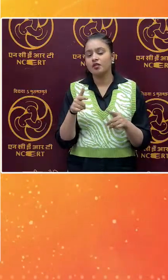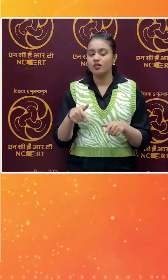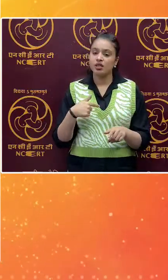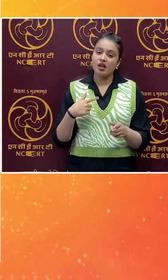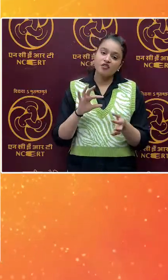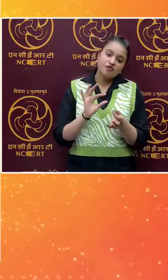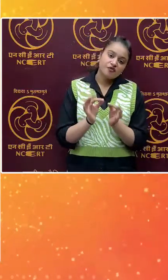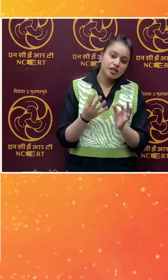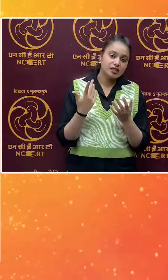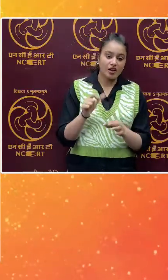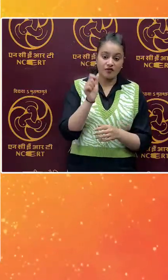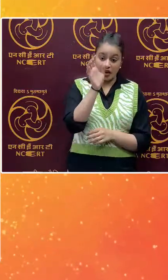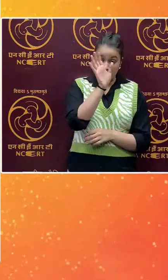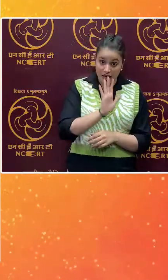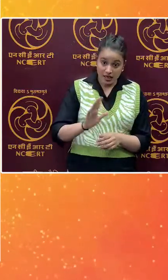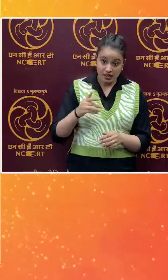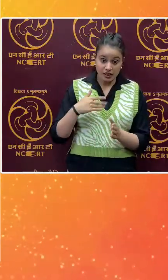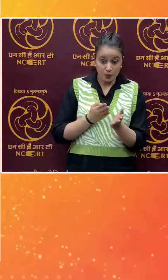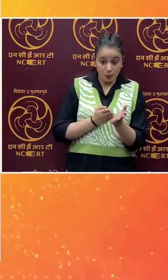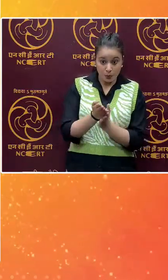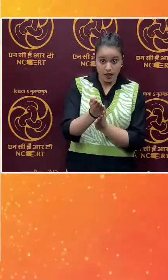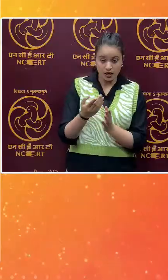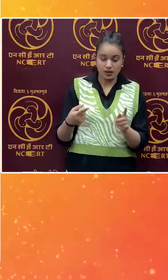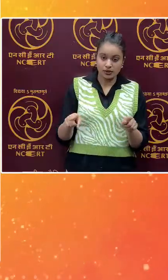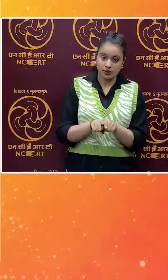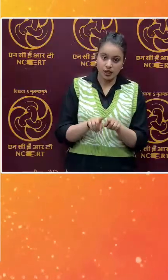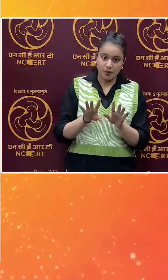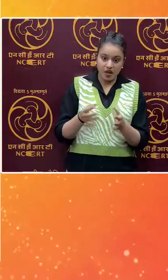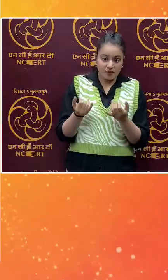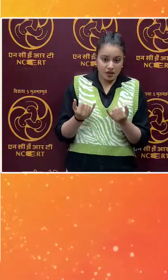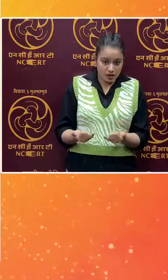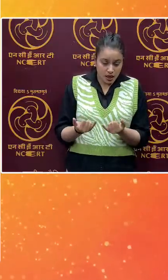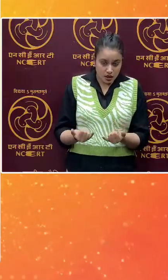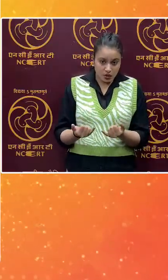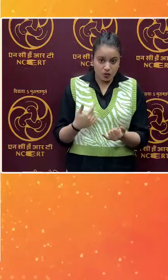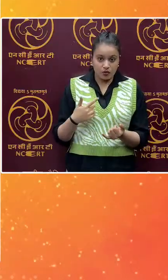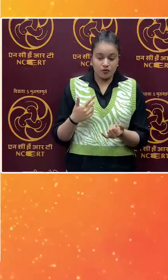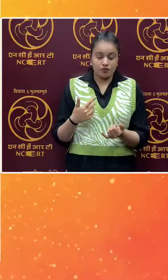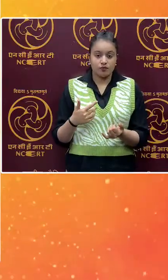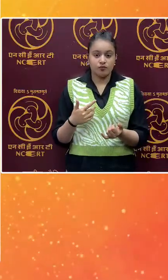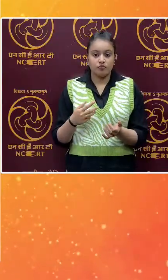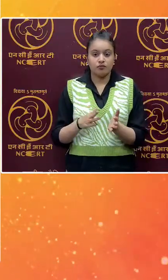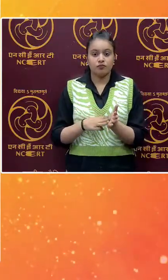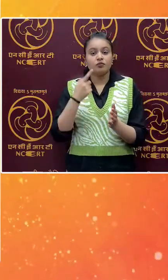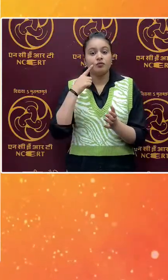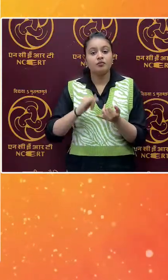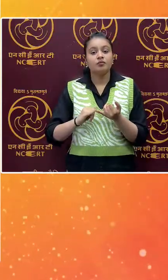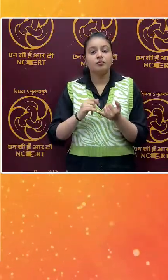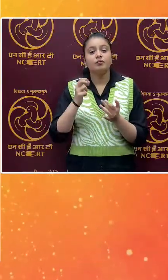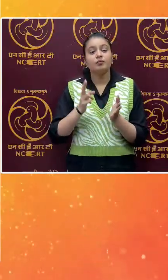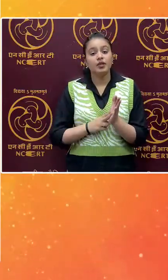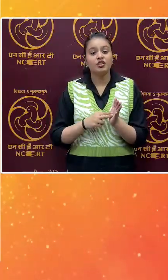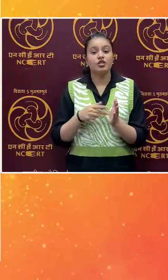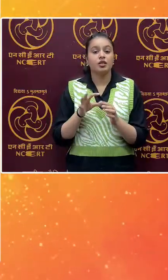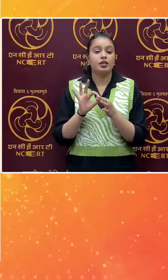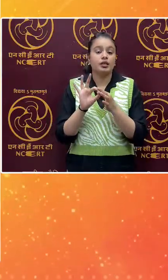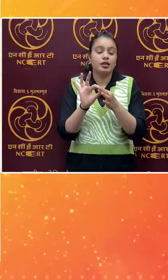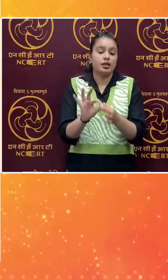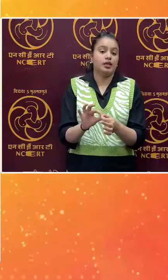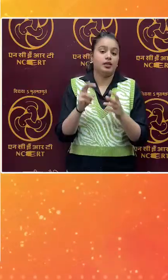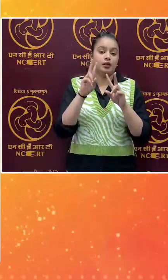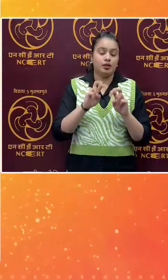That- India is already on this path today, on this mission-oriented research. Yes. That's The right. government